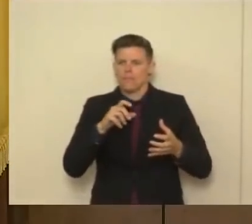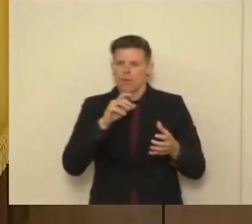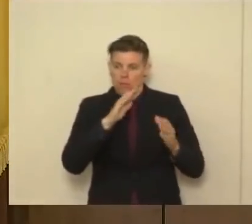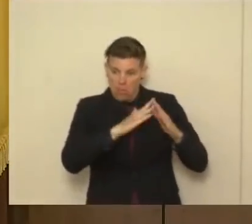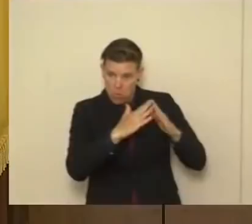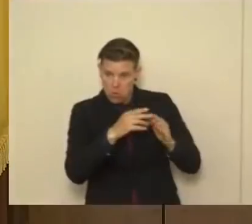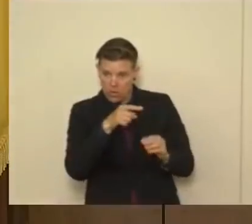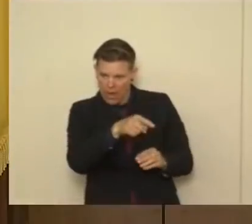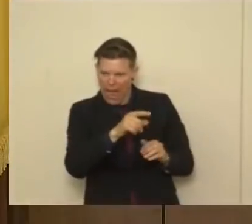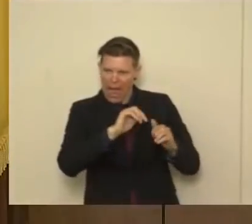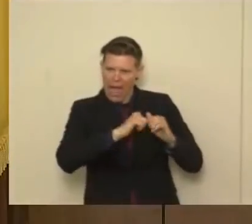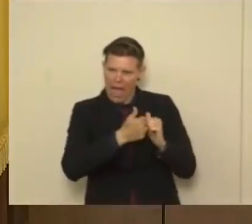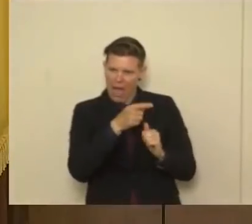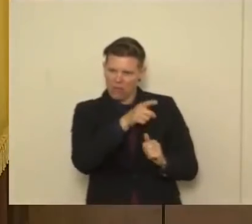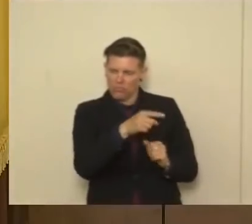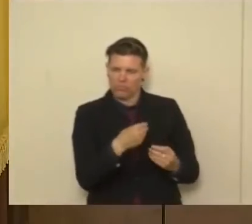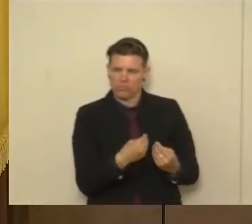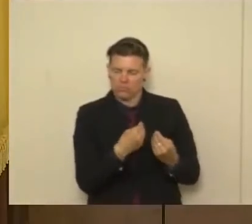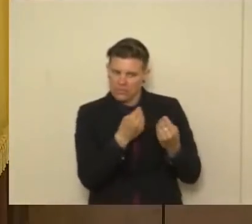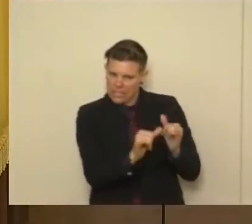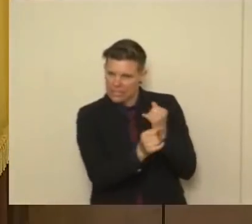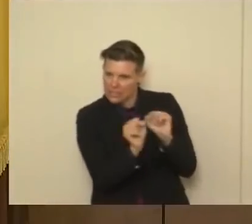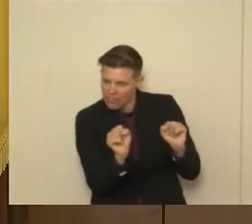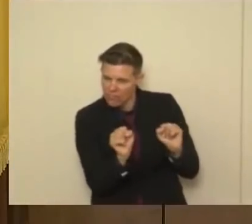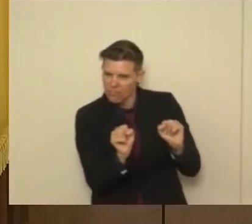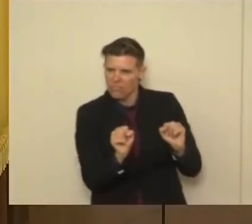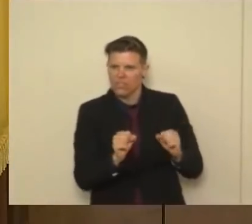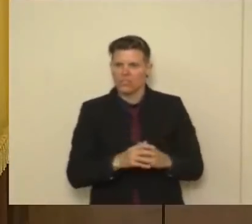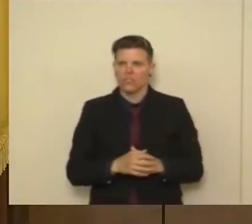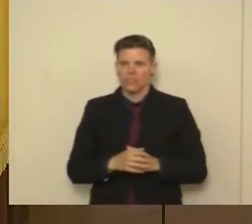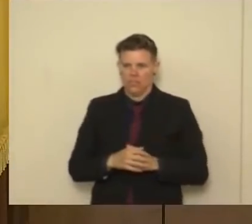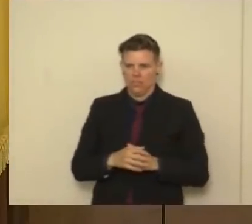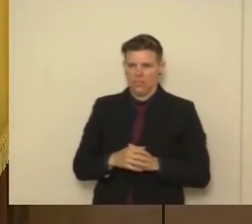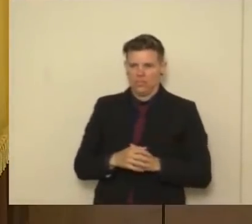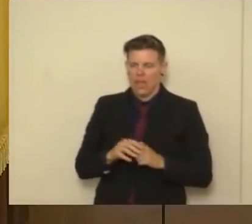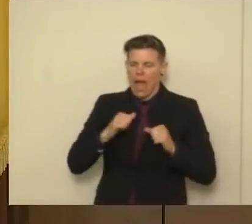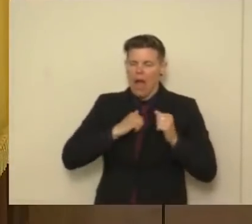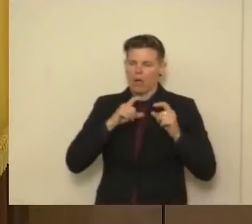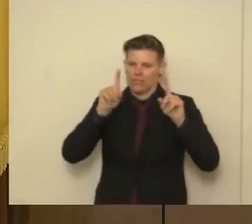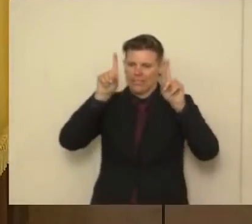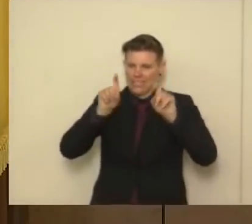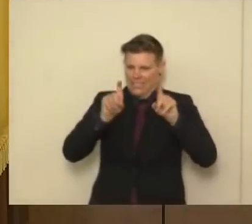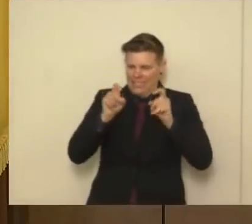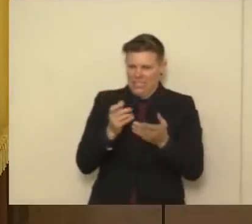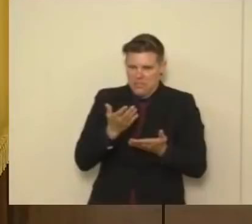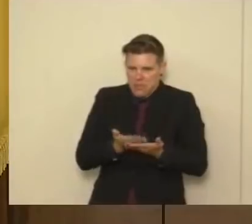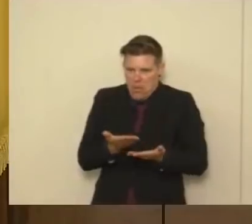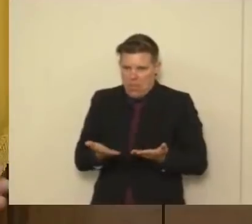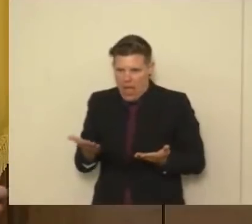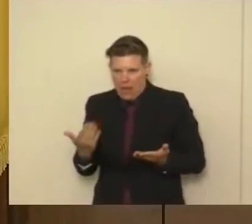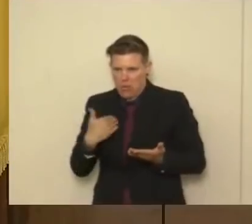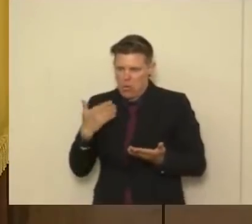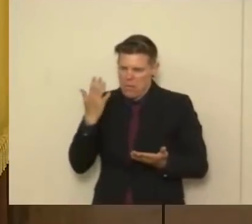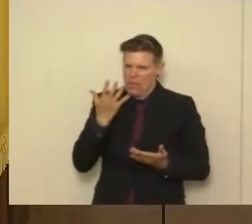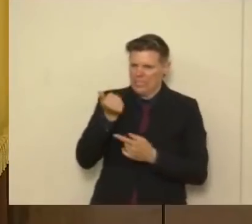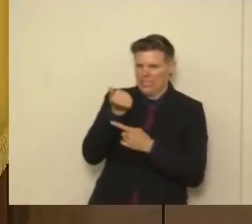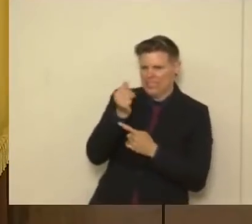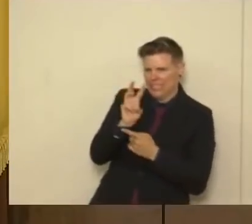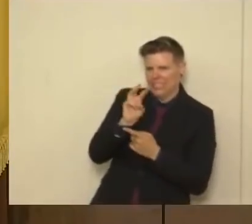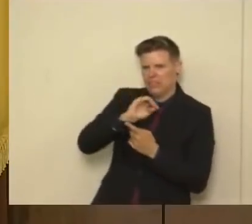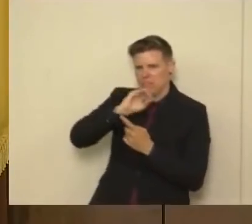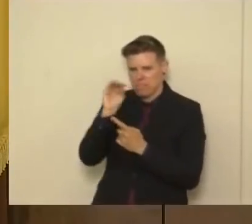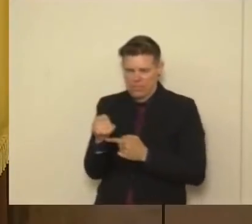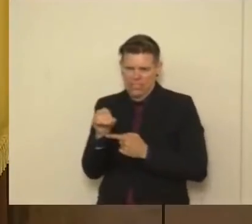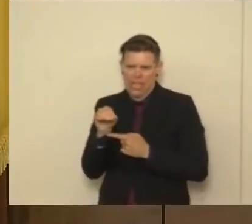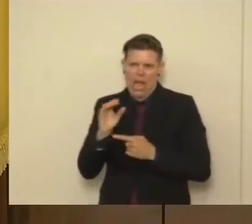if all the testing supplies that we need in the state, because we're just over 16% of the population, as you heard. When I was